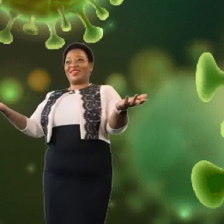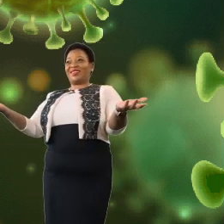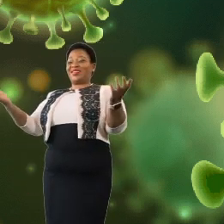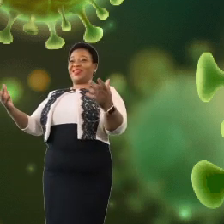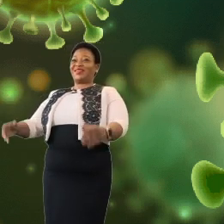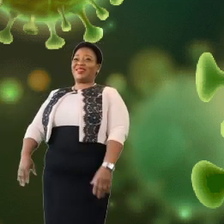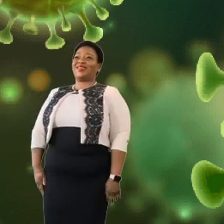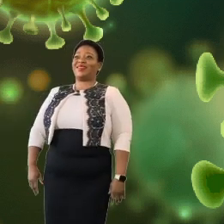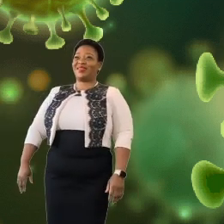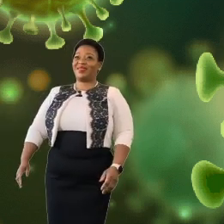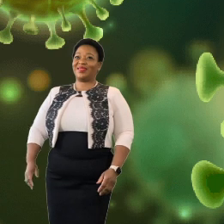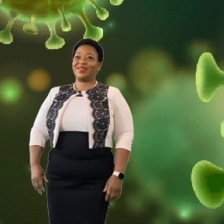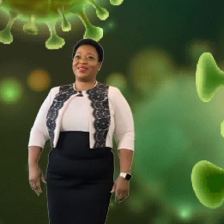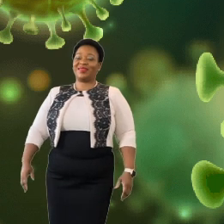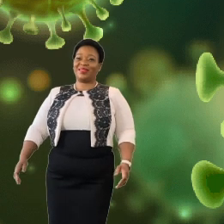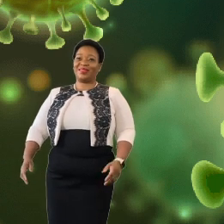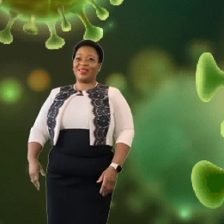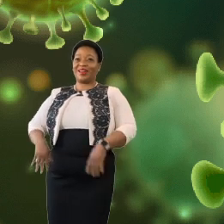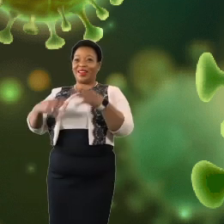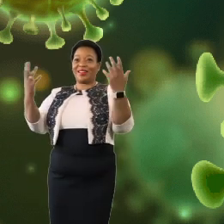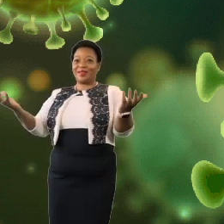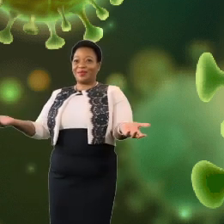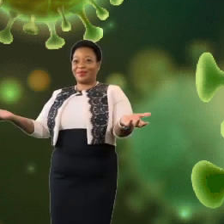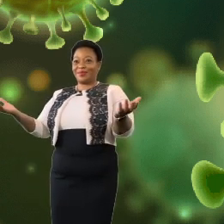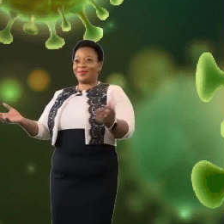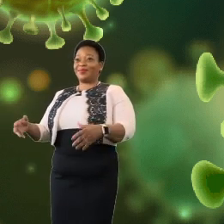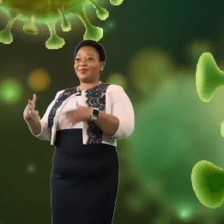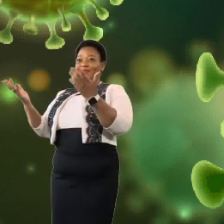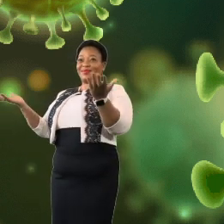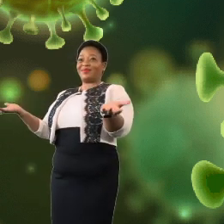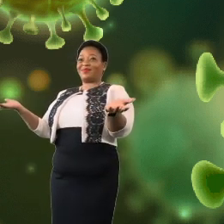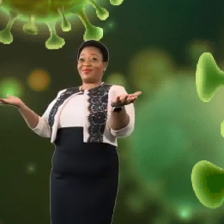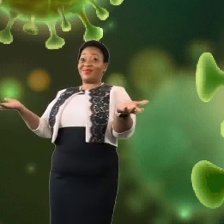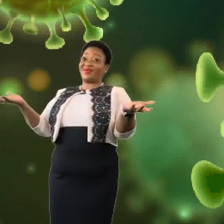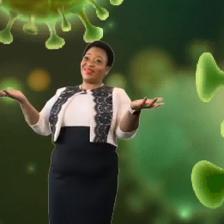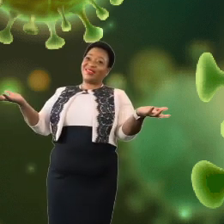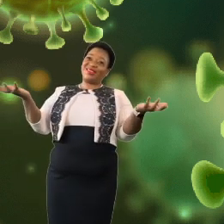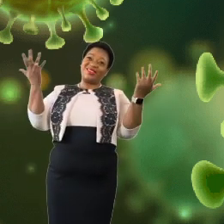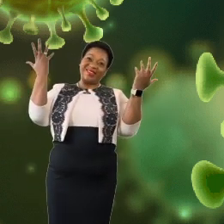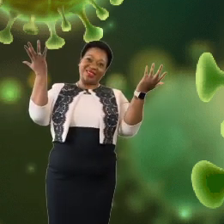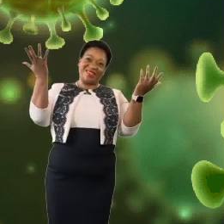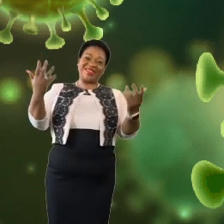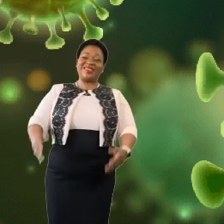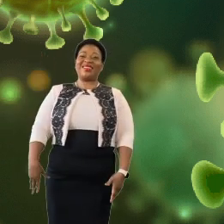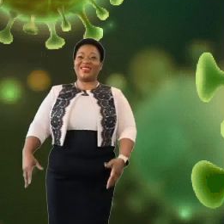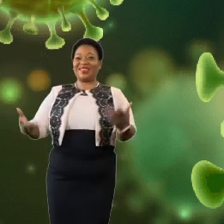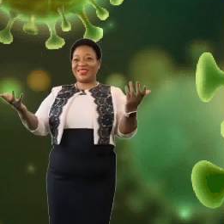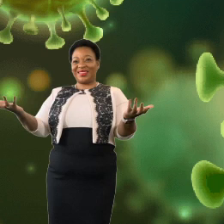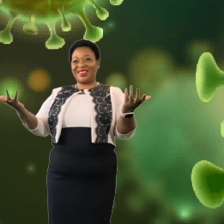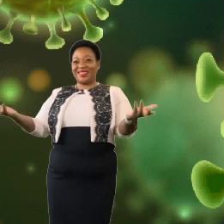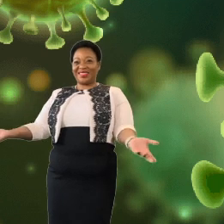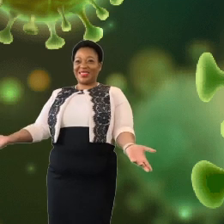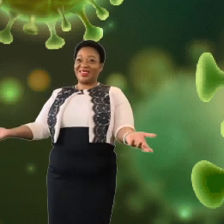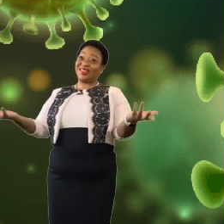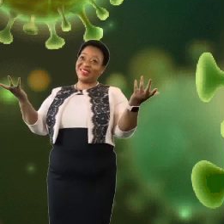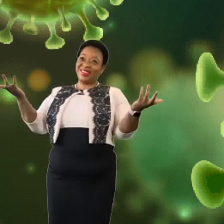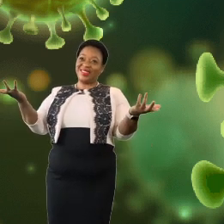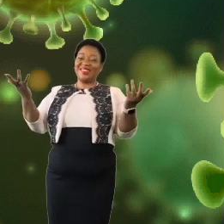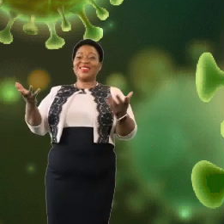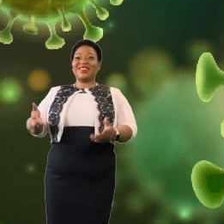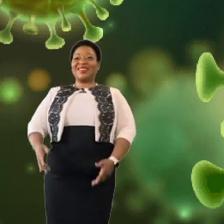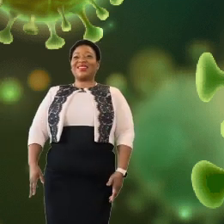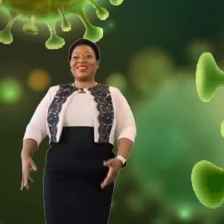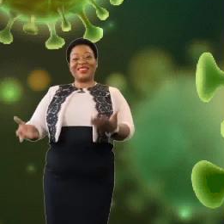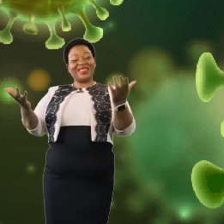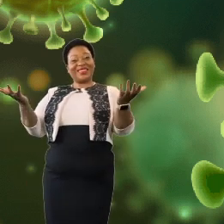to it, providing people with that type of information, because we're going to have to be able to make pretty sure that we